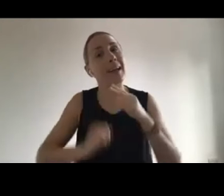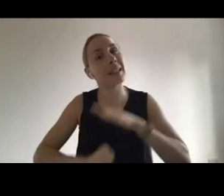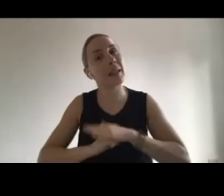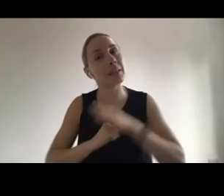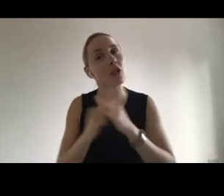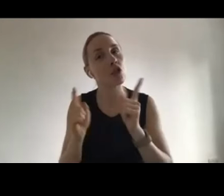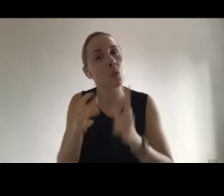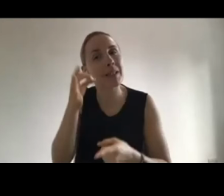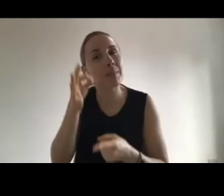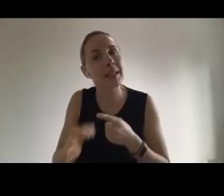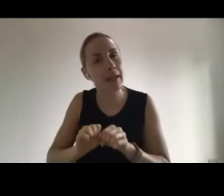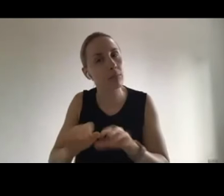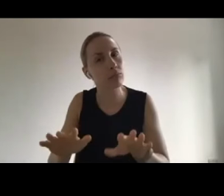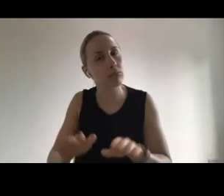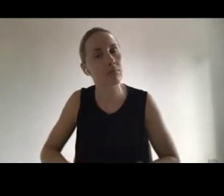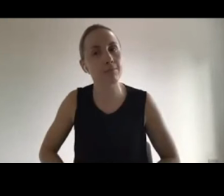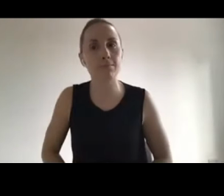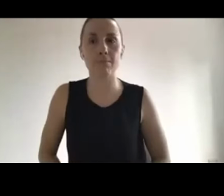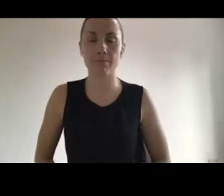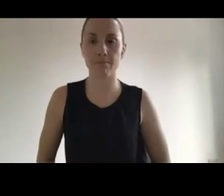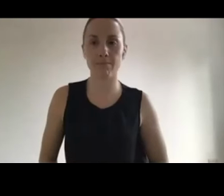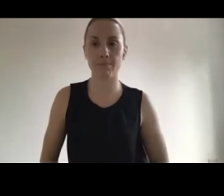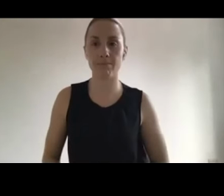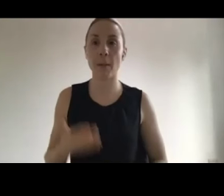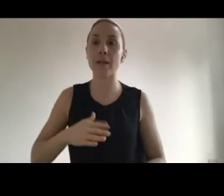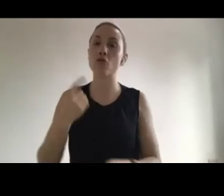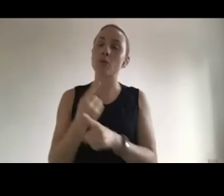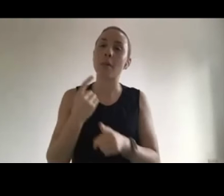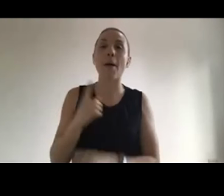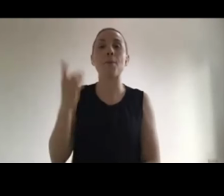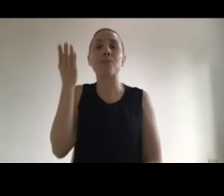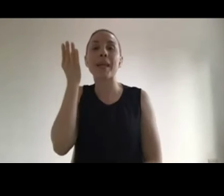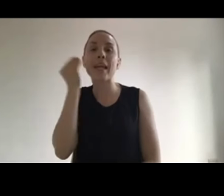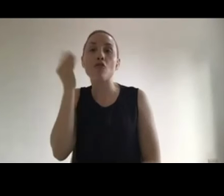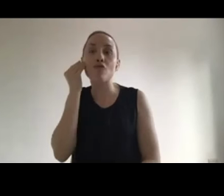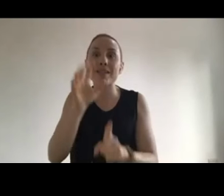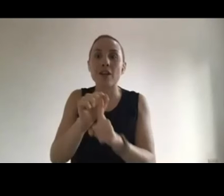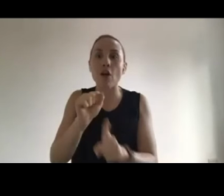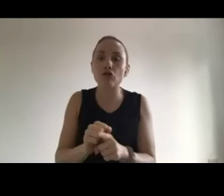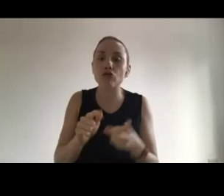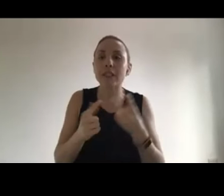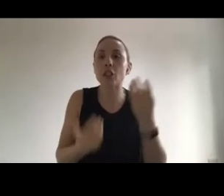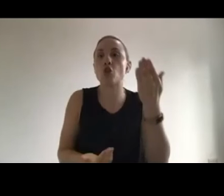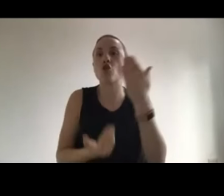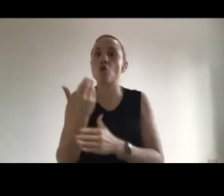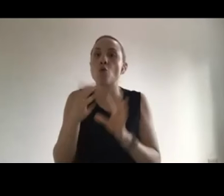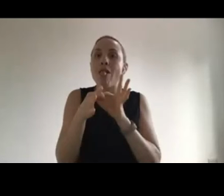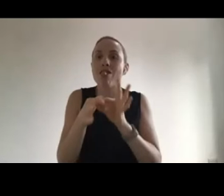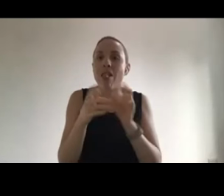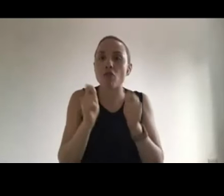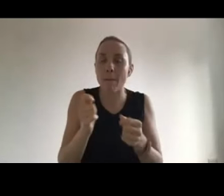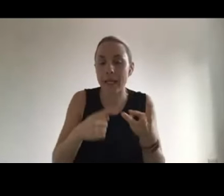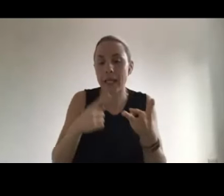We've talked about hearing discoveries, novel therapeutics, trials, and new hearing